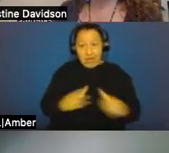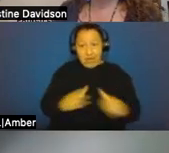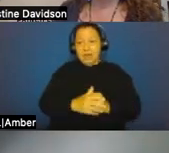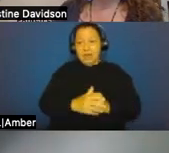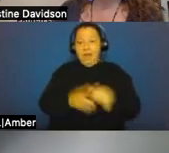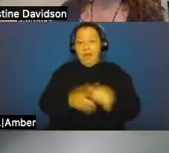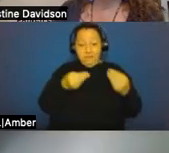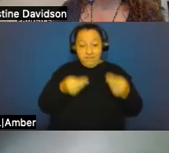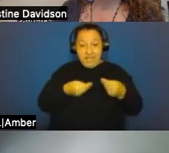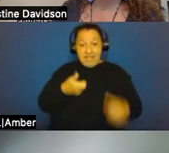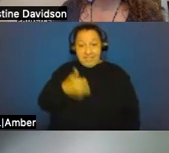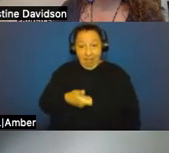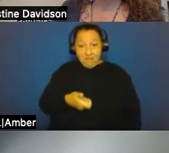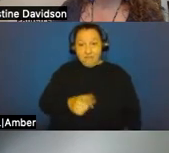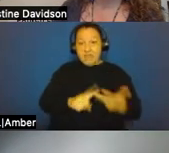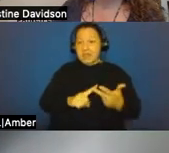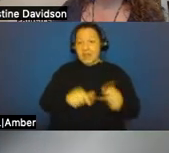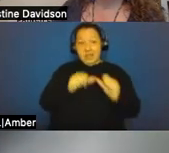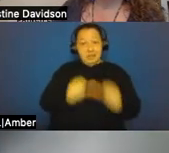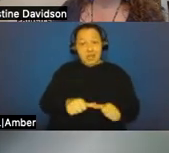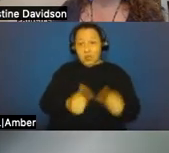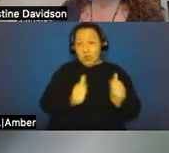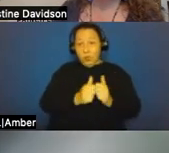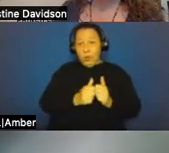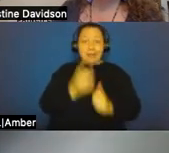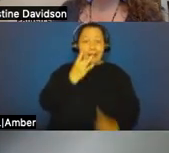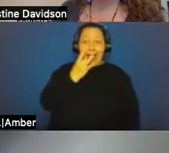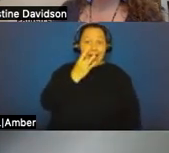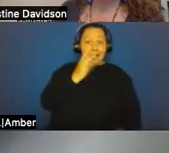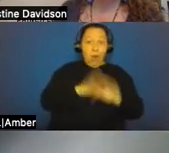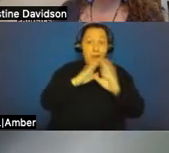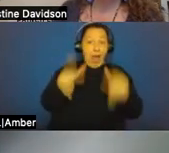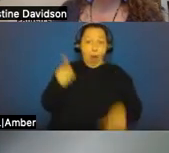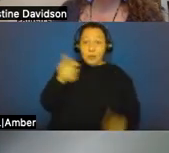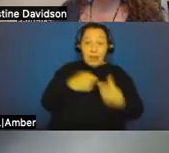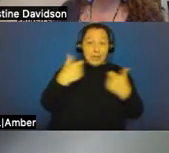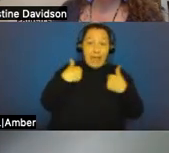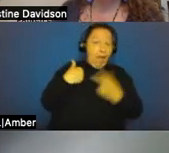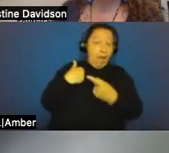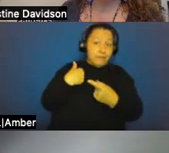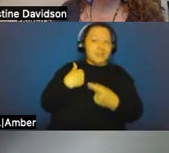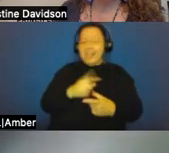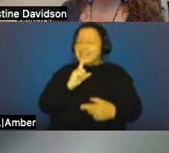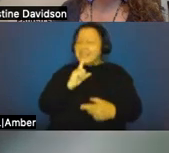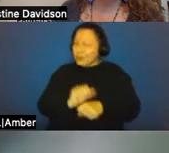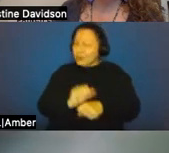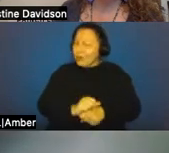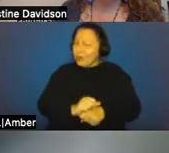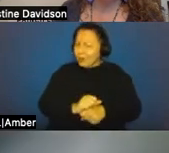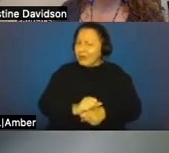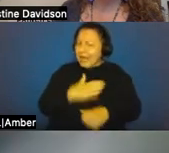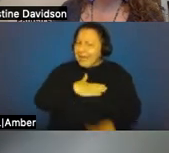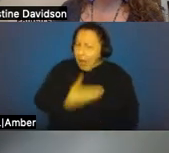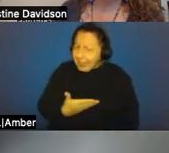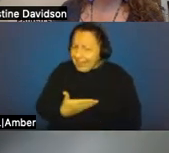or to keep the lights on or whatever, you know, is it really voluntary? And then also we've discussed a little about sex trafficking,